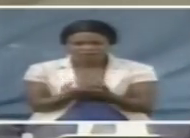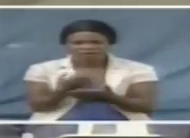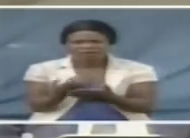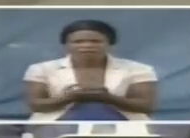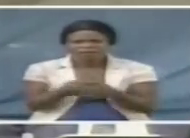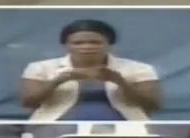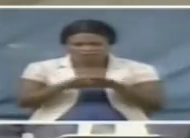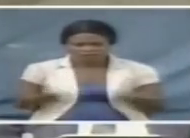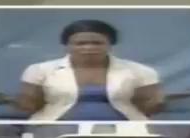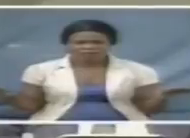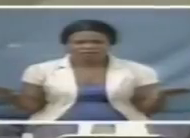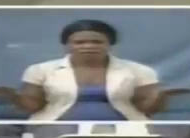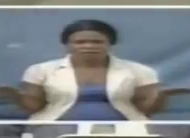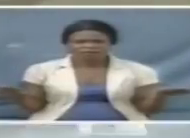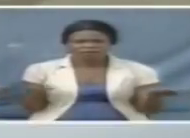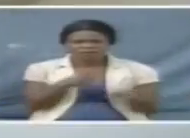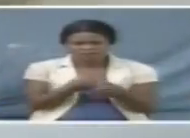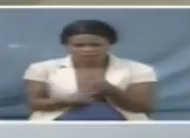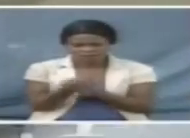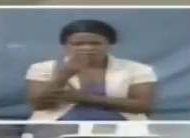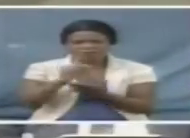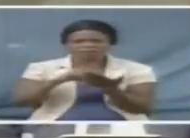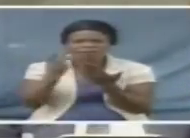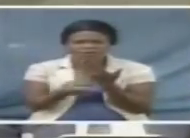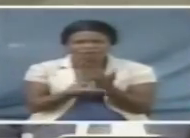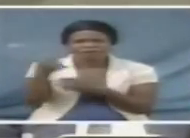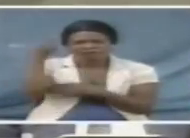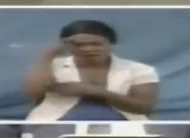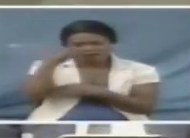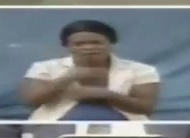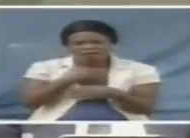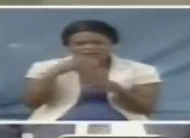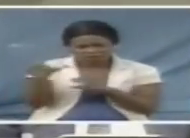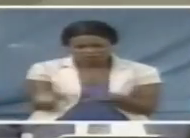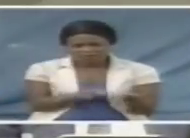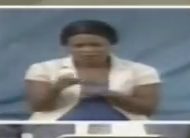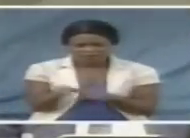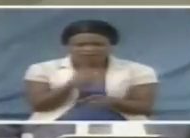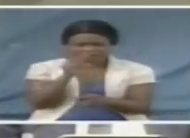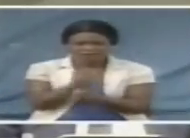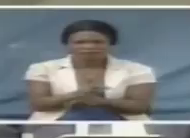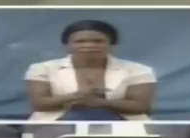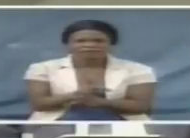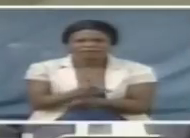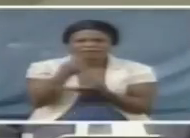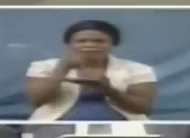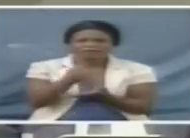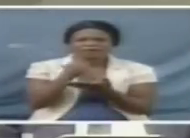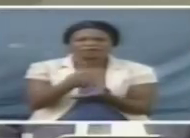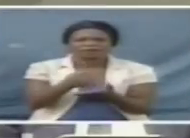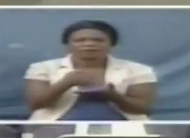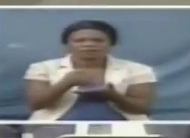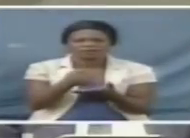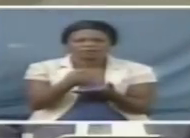Speaker, under the Economic Stabilization and Growth Program, government has undertaken